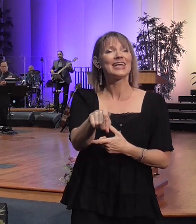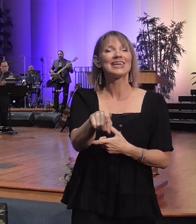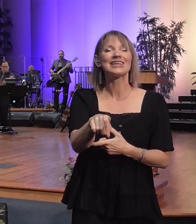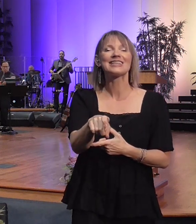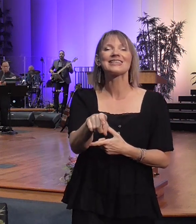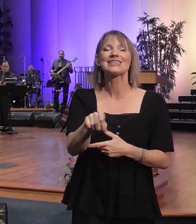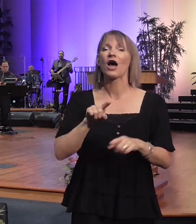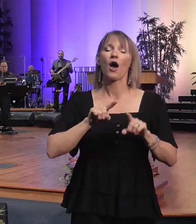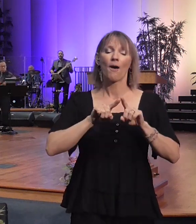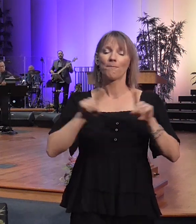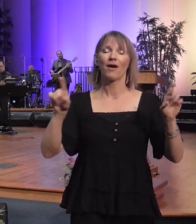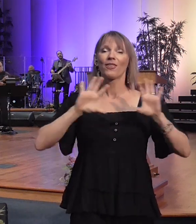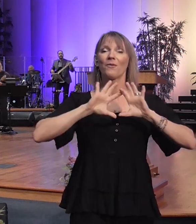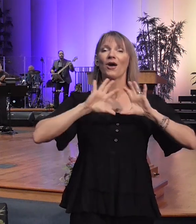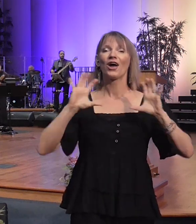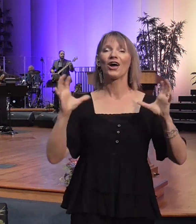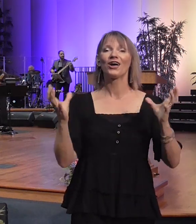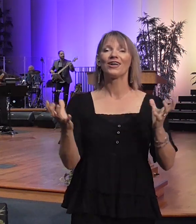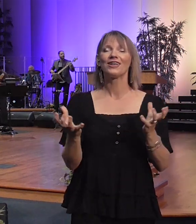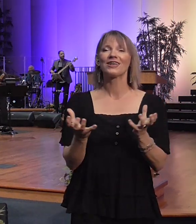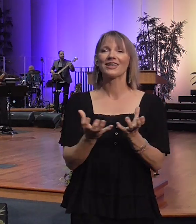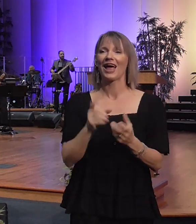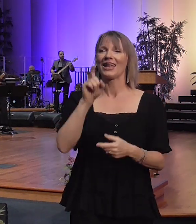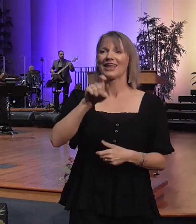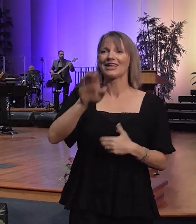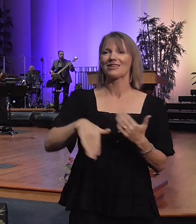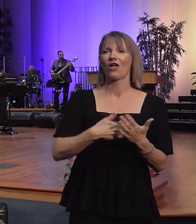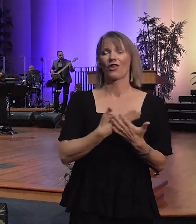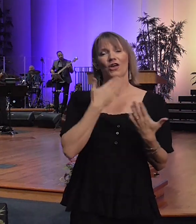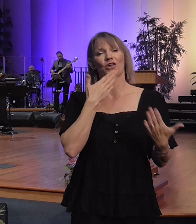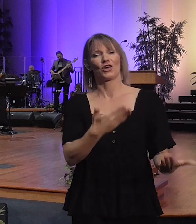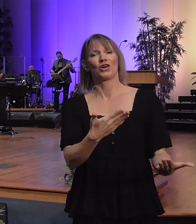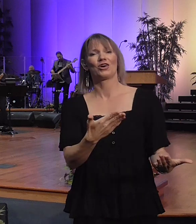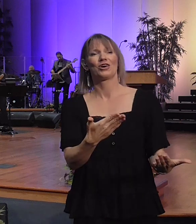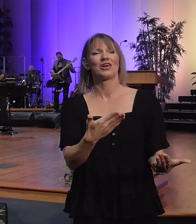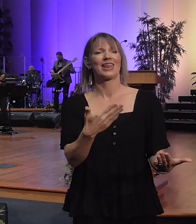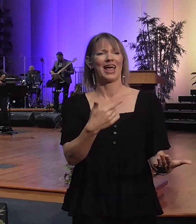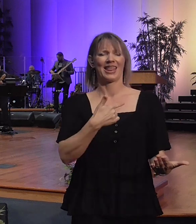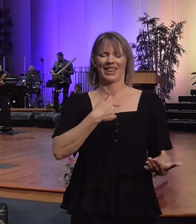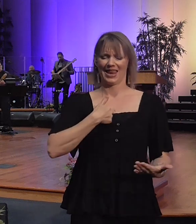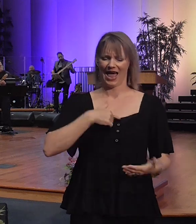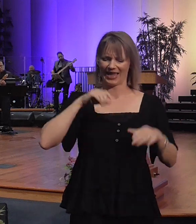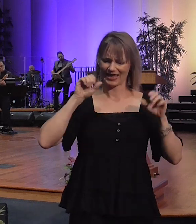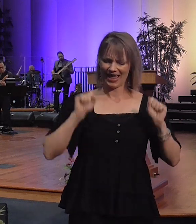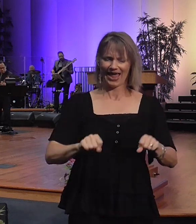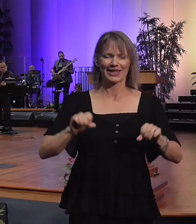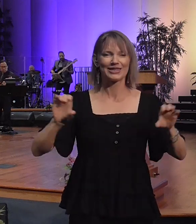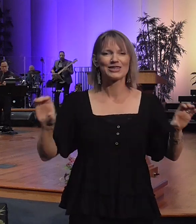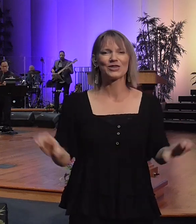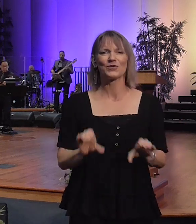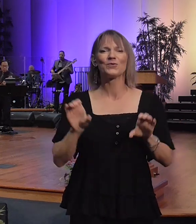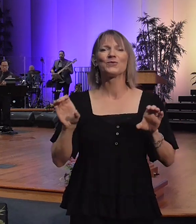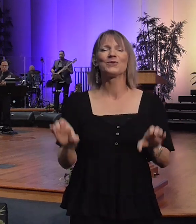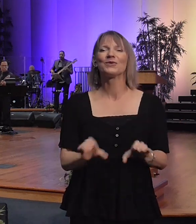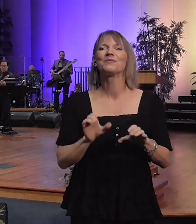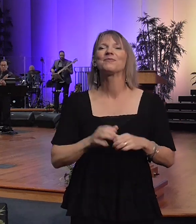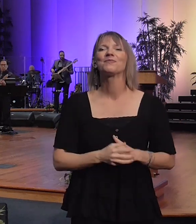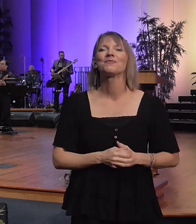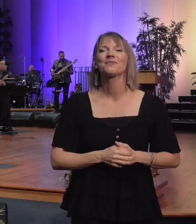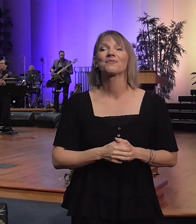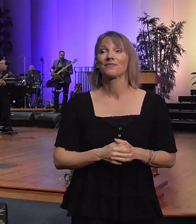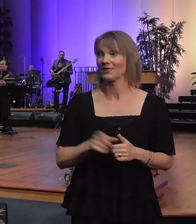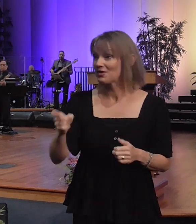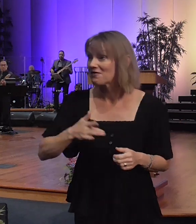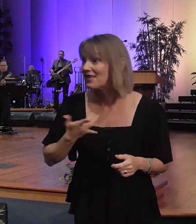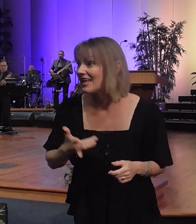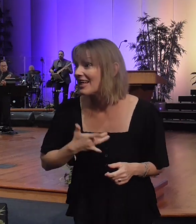needs, but the world needs all the good that I can do. Do you feel that?